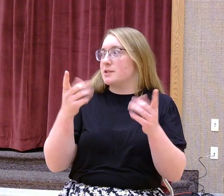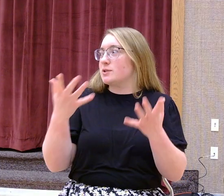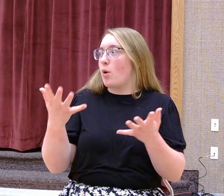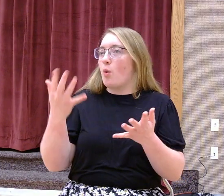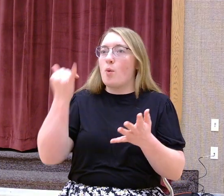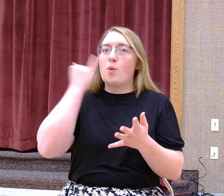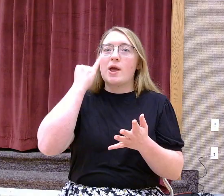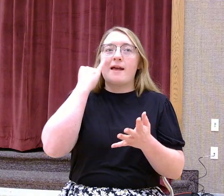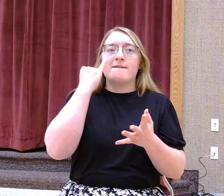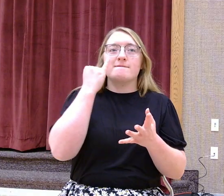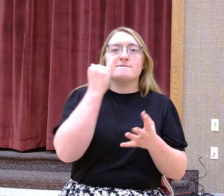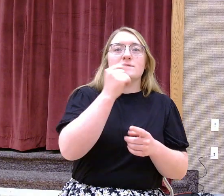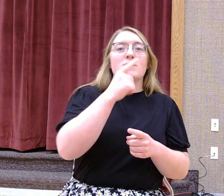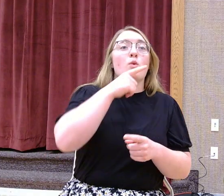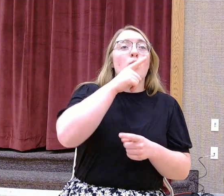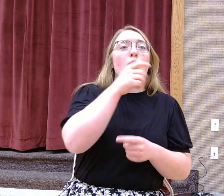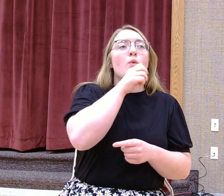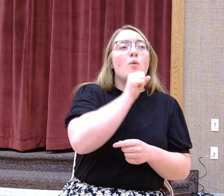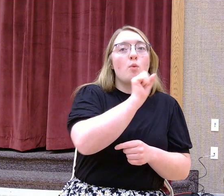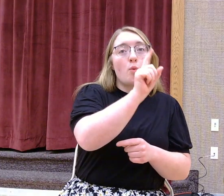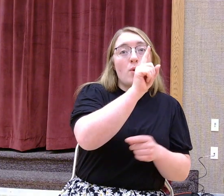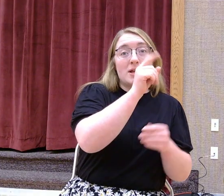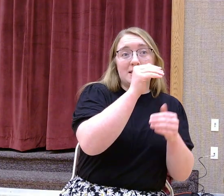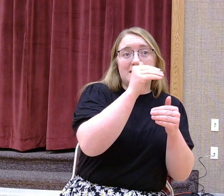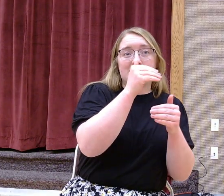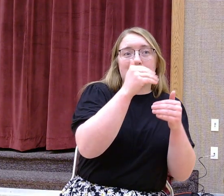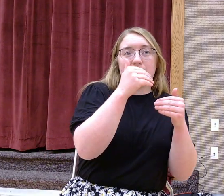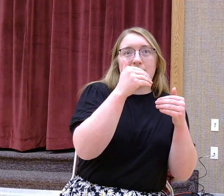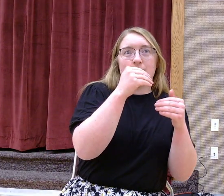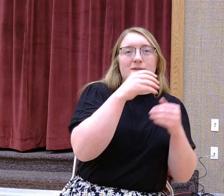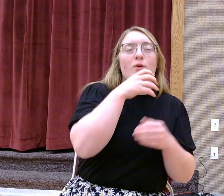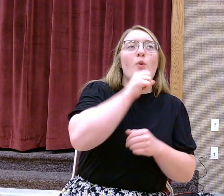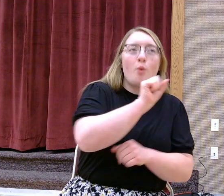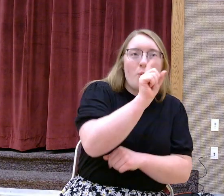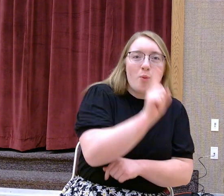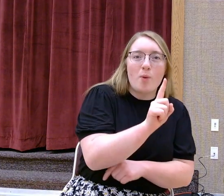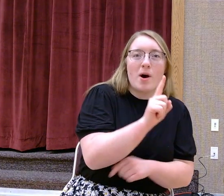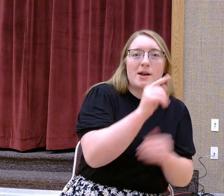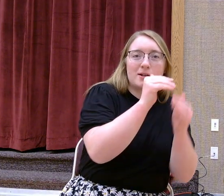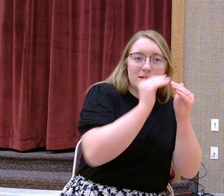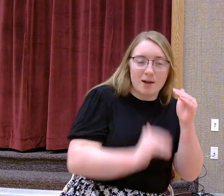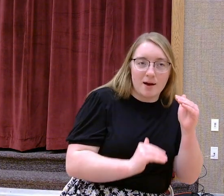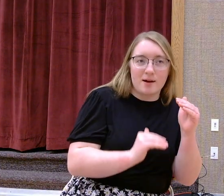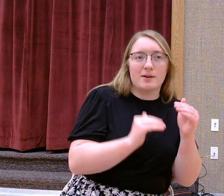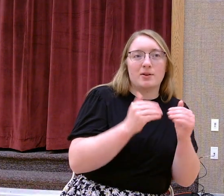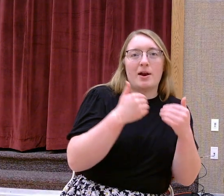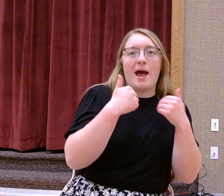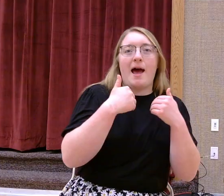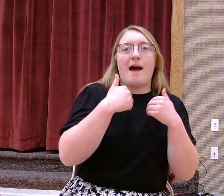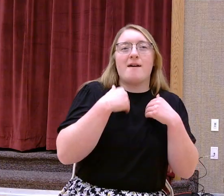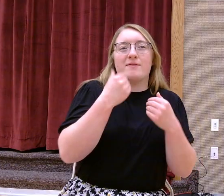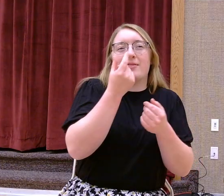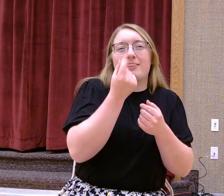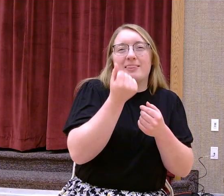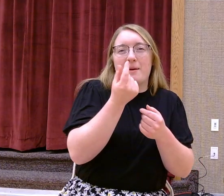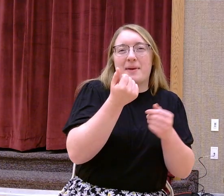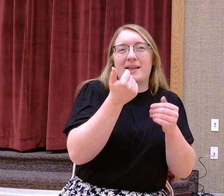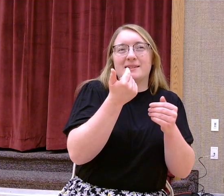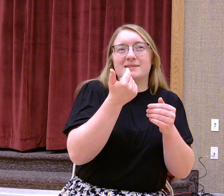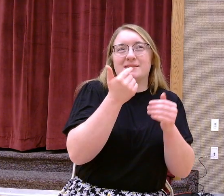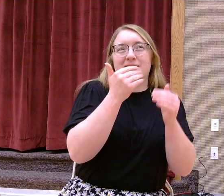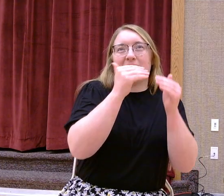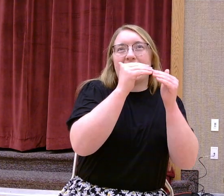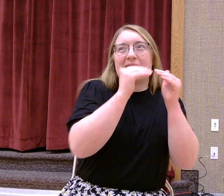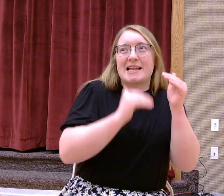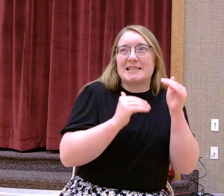it's under 1 year, you don't go as deep, obviously, with chest compressions. Now, for a kid, it's a little different. So I'll